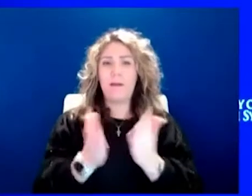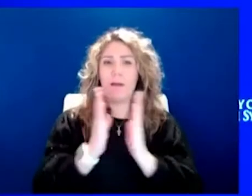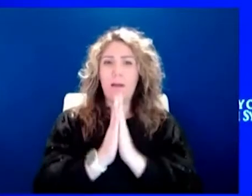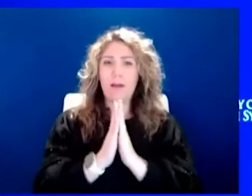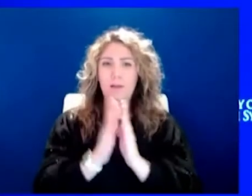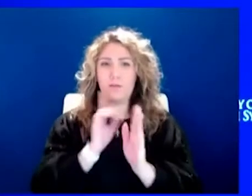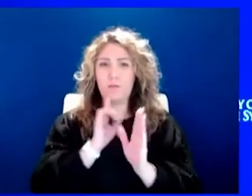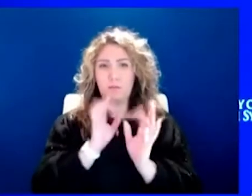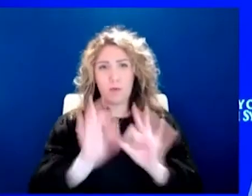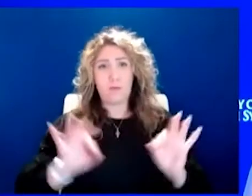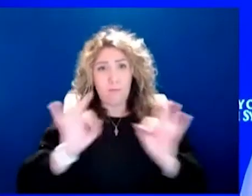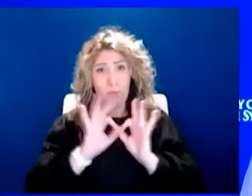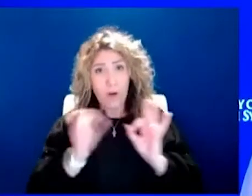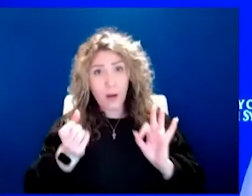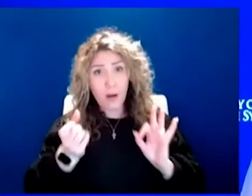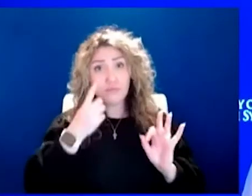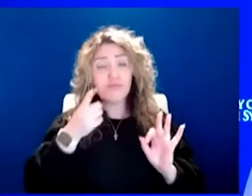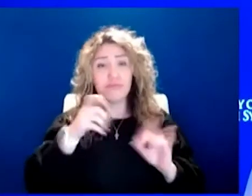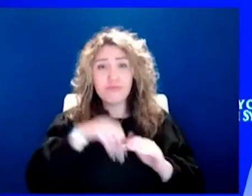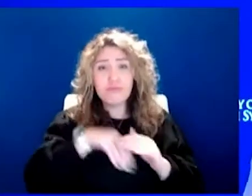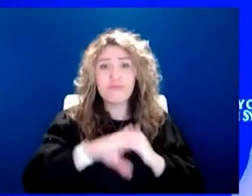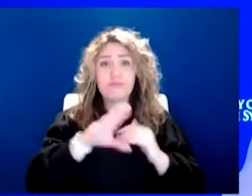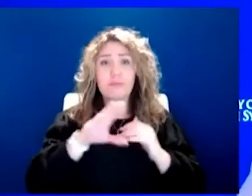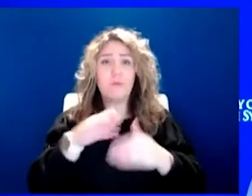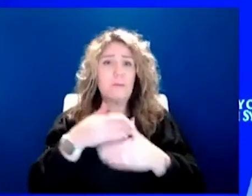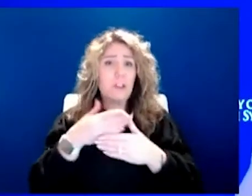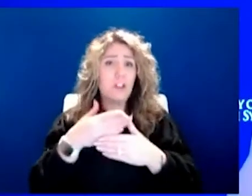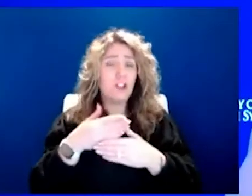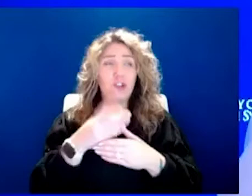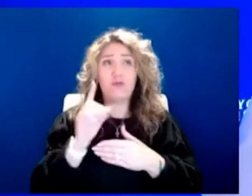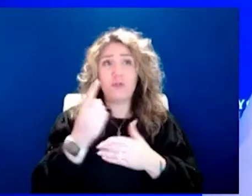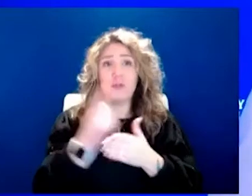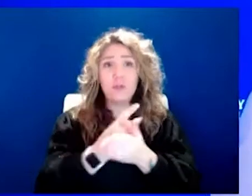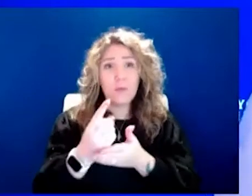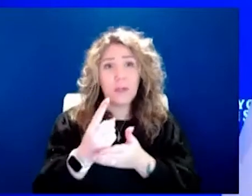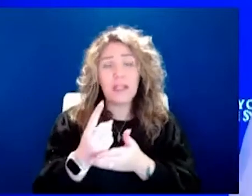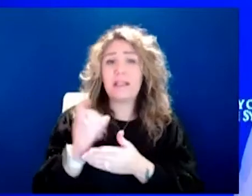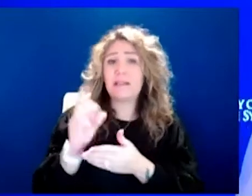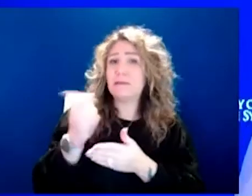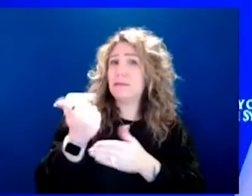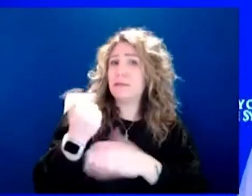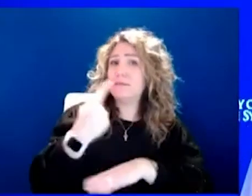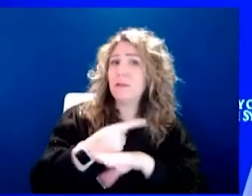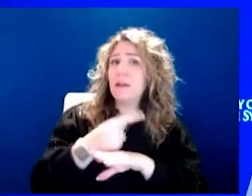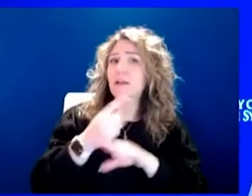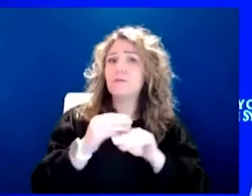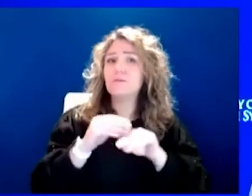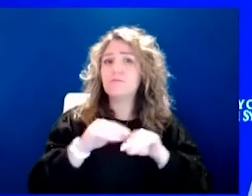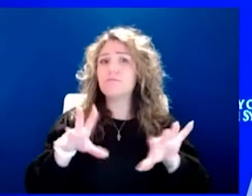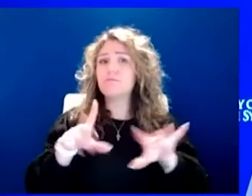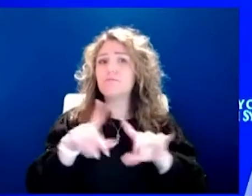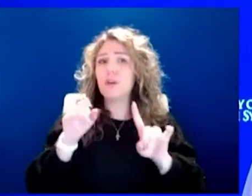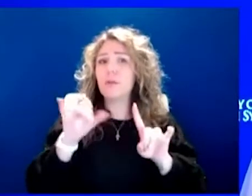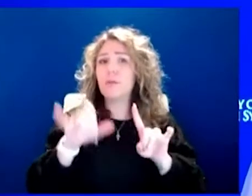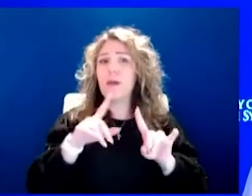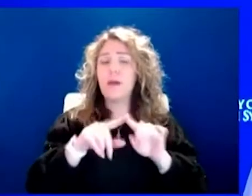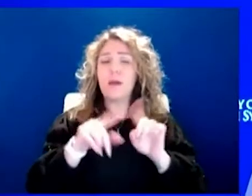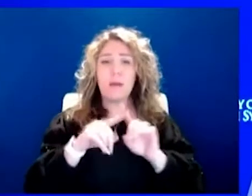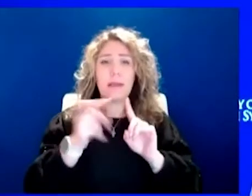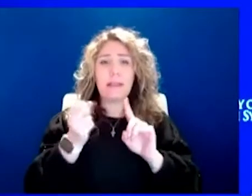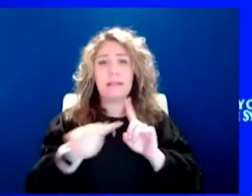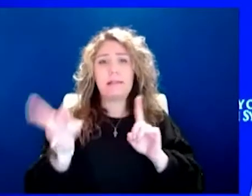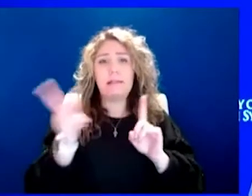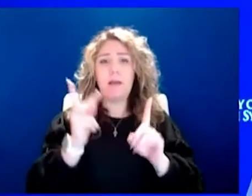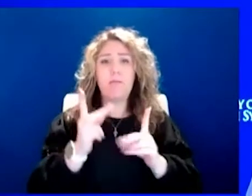understand, are you coming in within the first week or 10 days, or is it spread out further than that? But there are some places that in